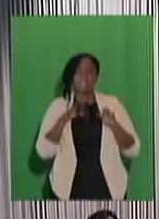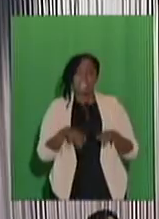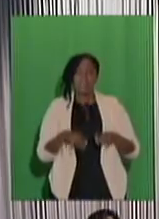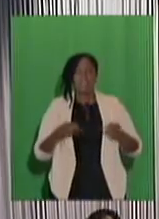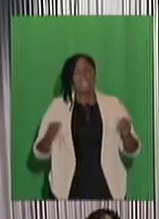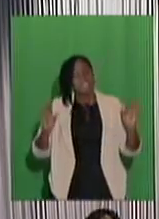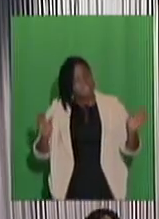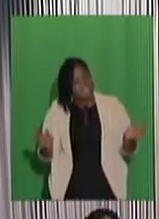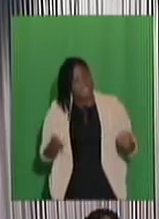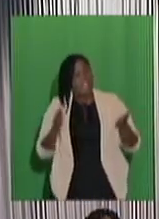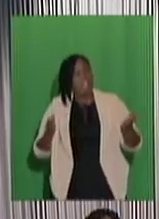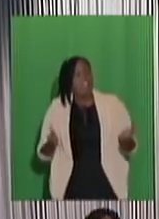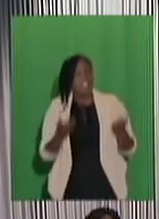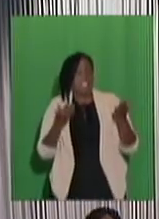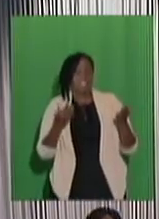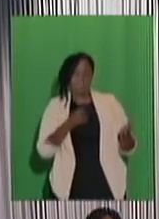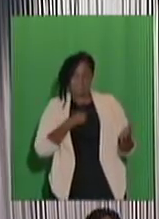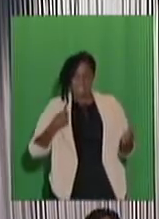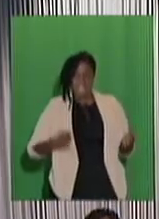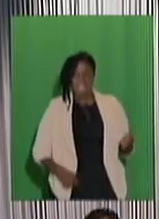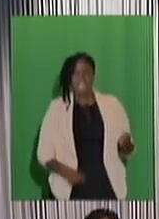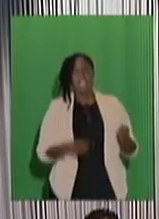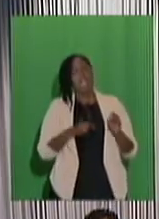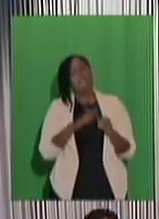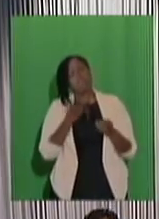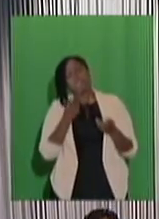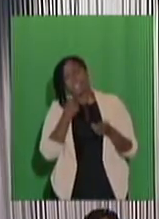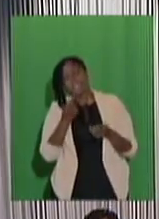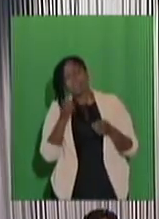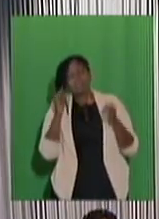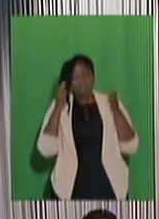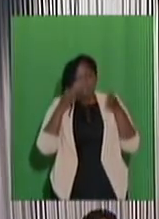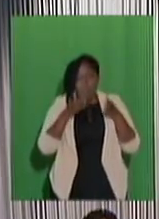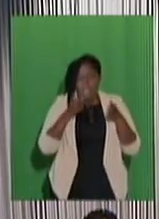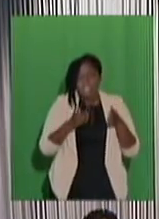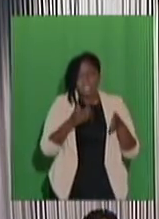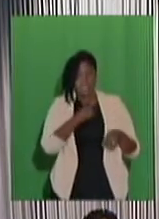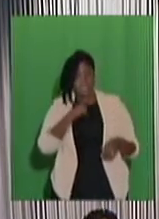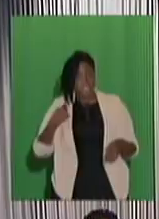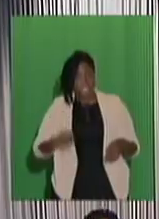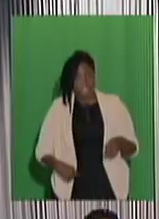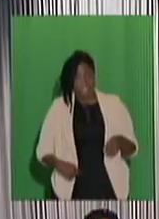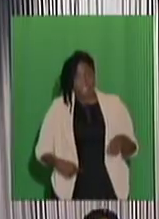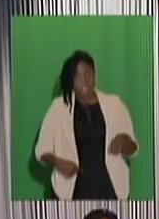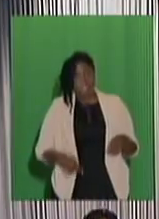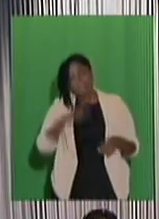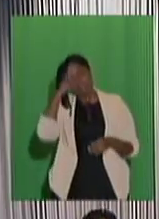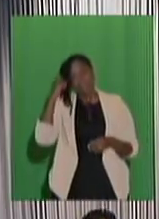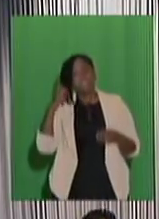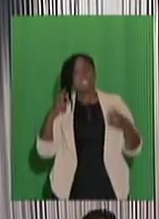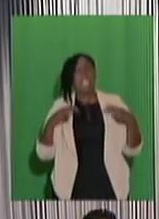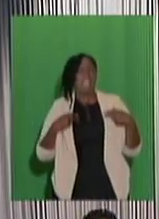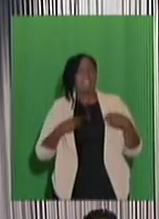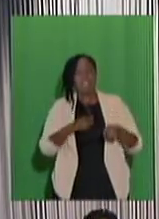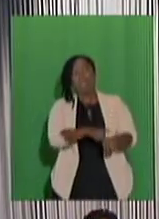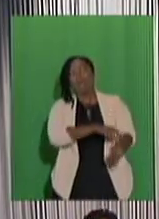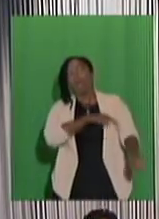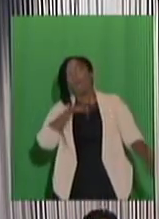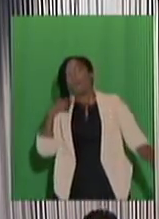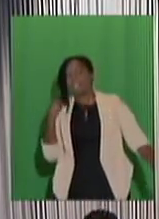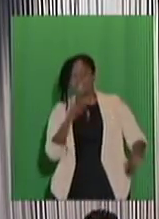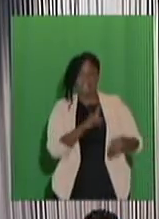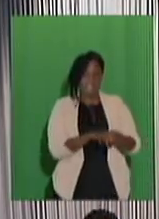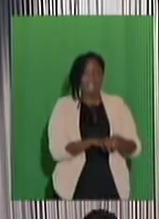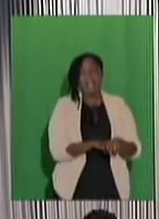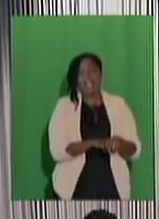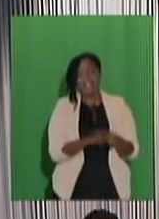China? Because I'm using China as a reference because they would have had cases the longest, so their incubation period would allow